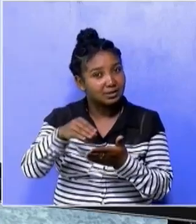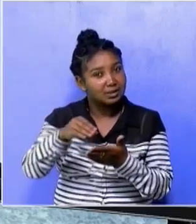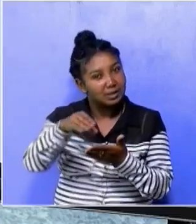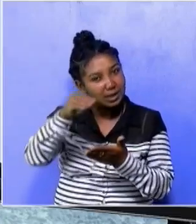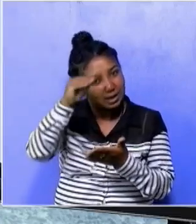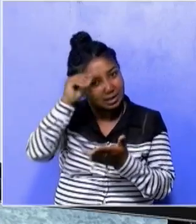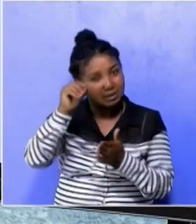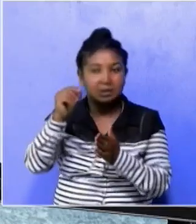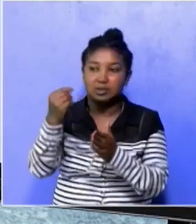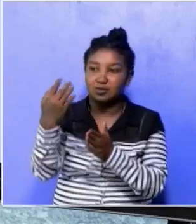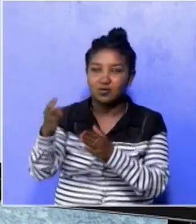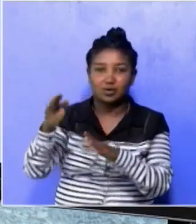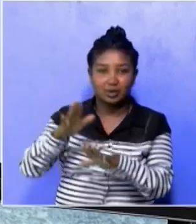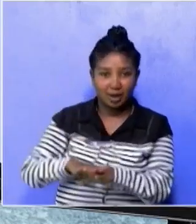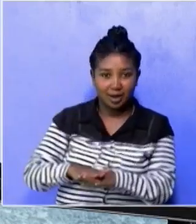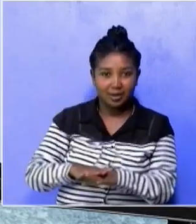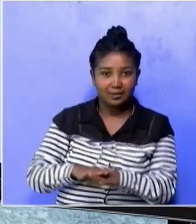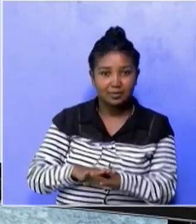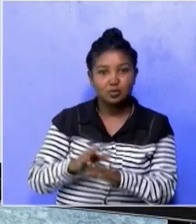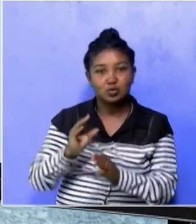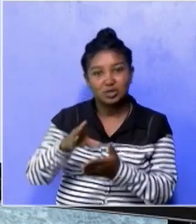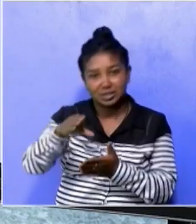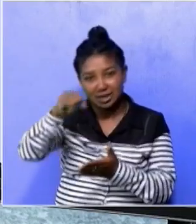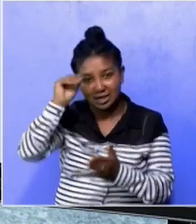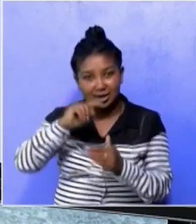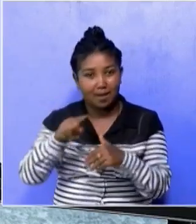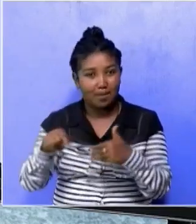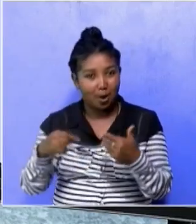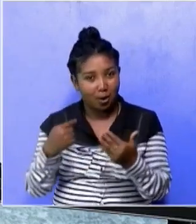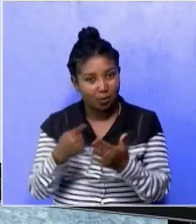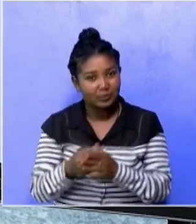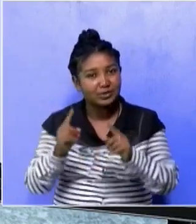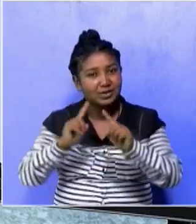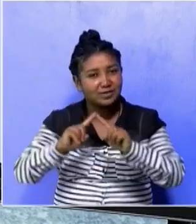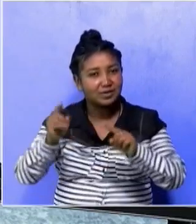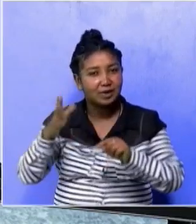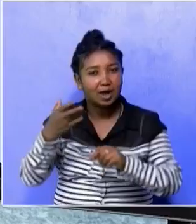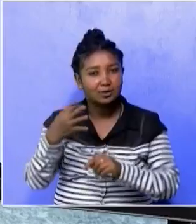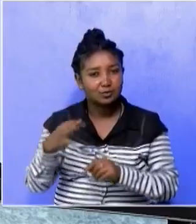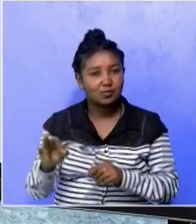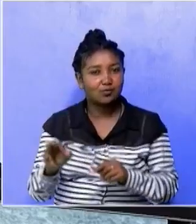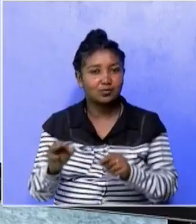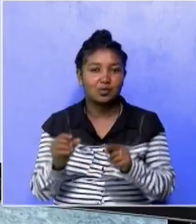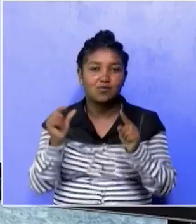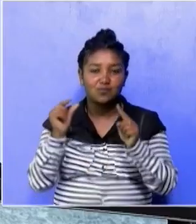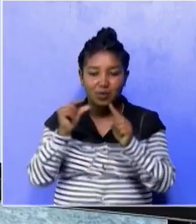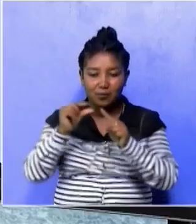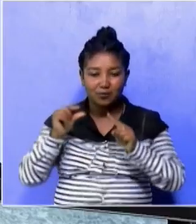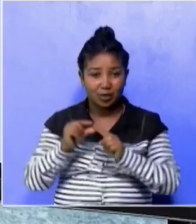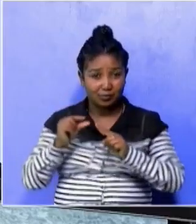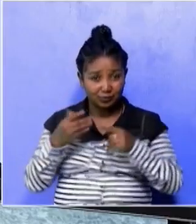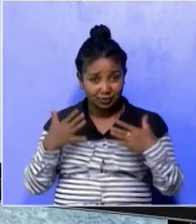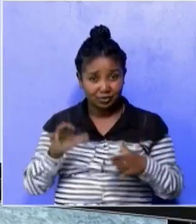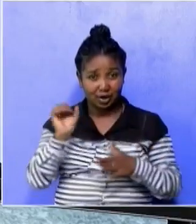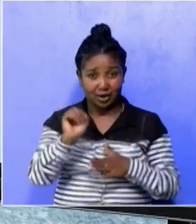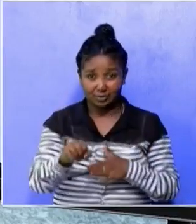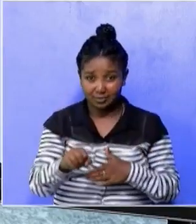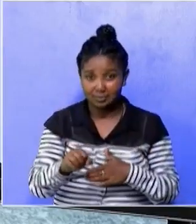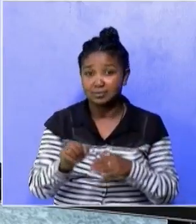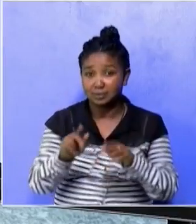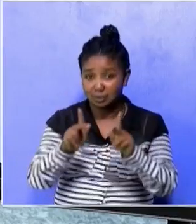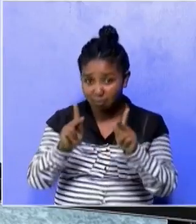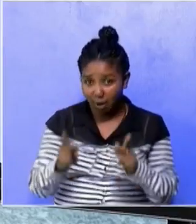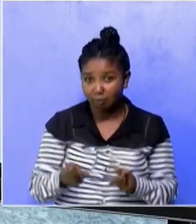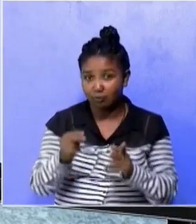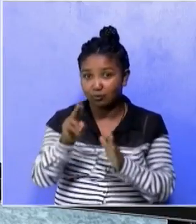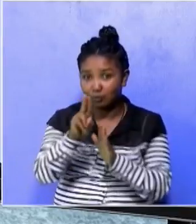was lesson 14, we have been talking about different kinds of vocabularies. Of course, that was the part of